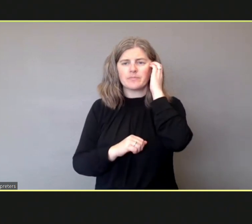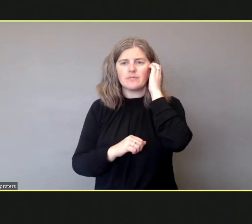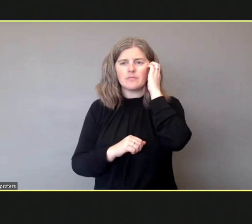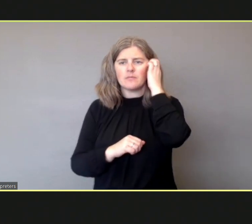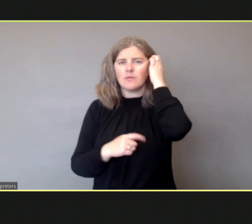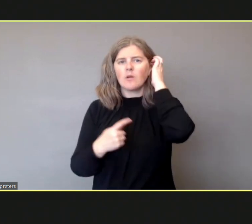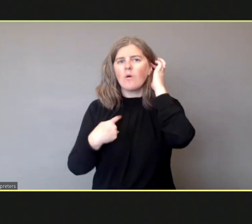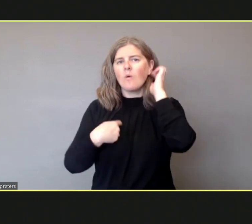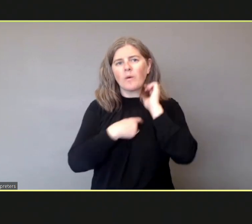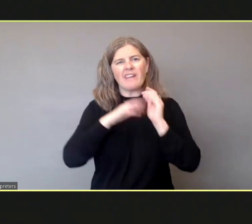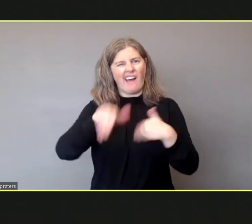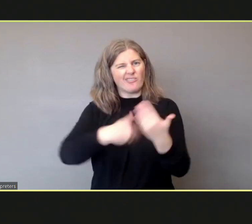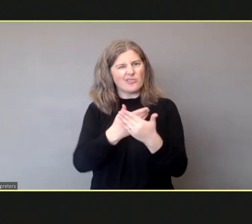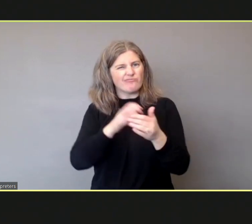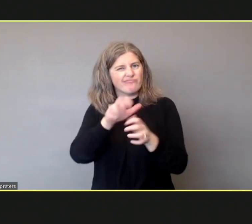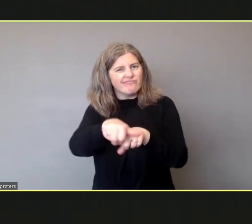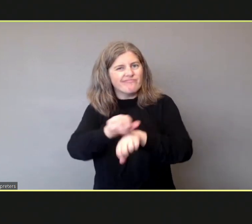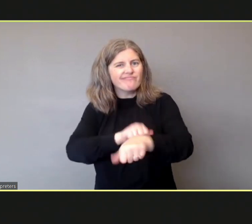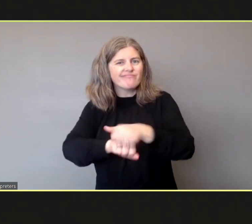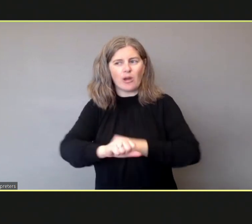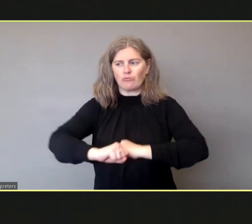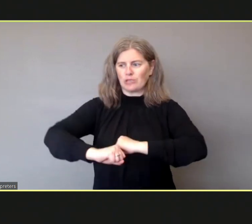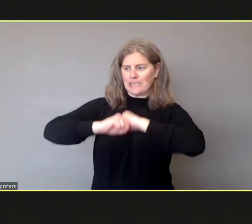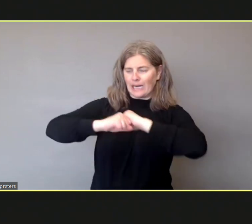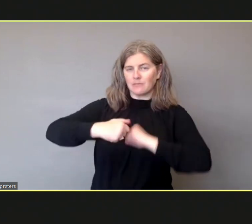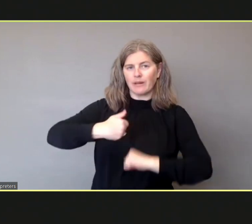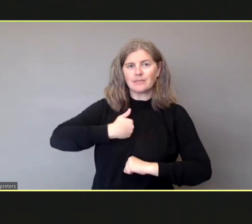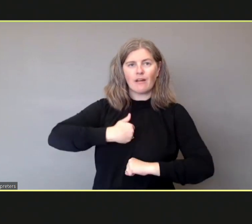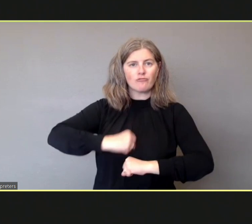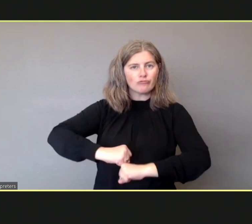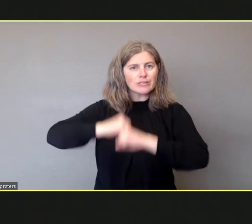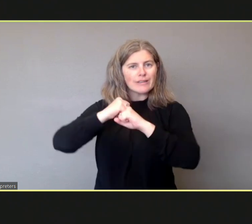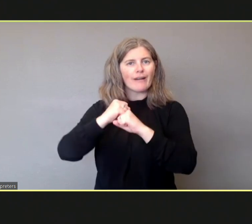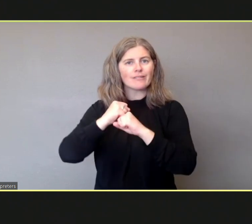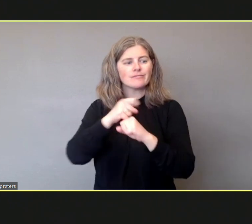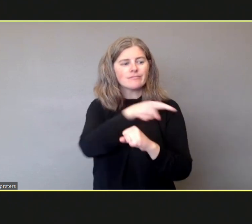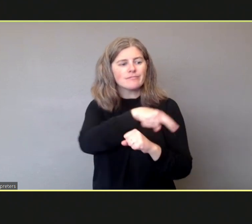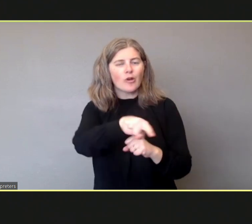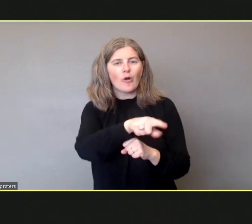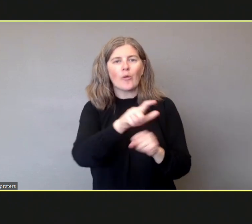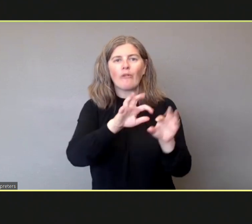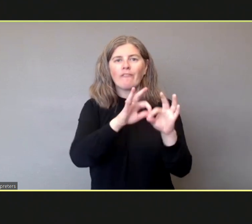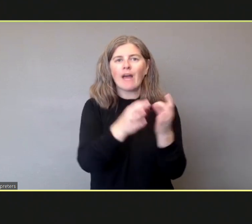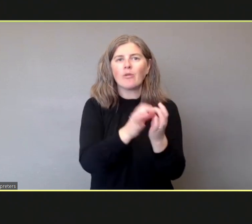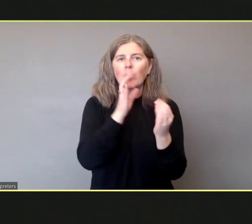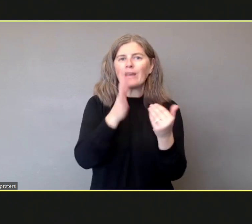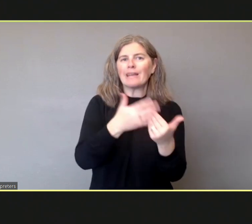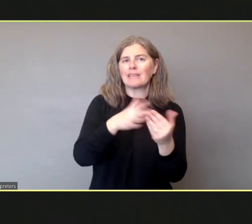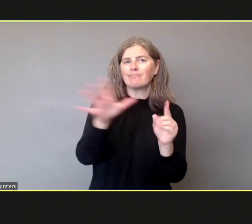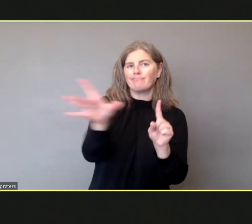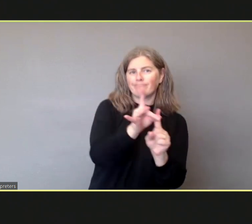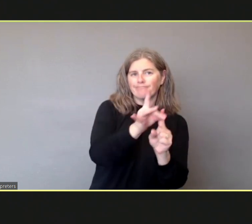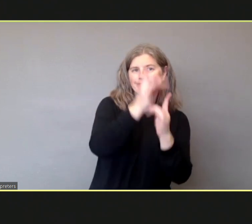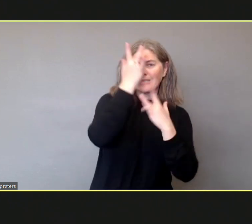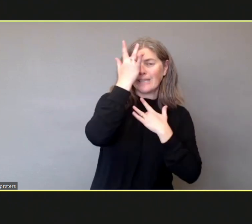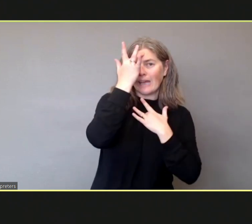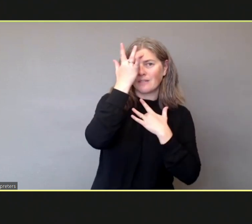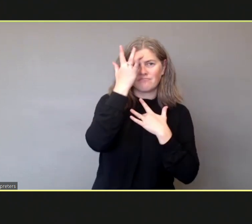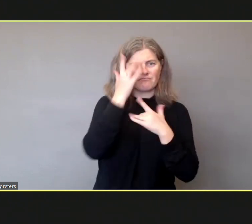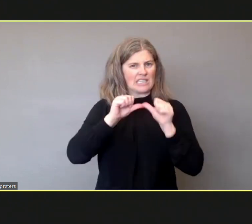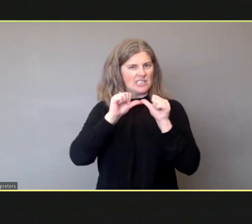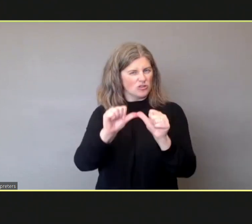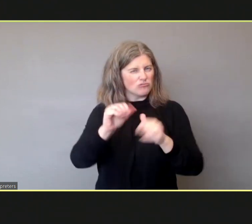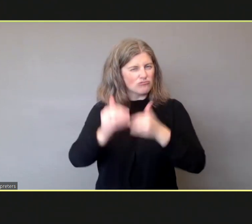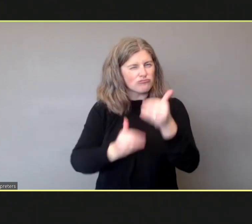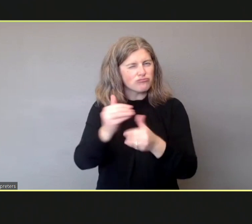to do our part. We all have to protect ourselves and our vulnerable family members from the disease and continue to do those things we